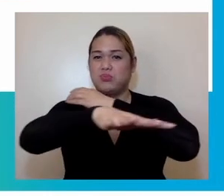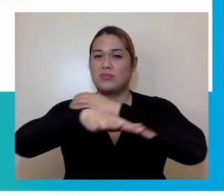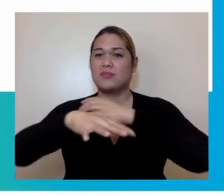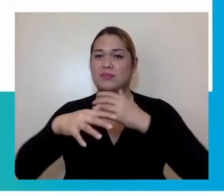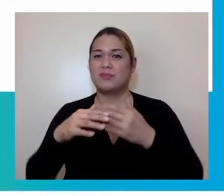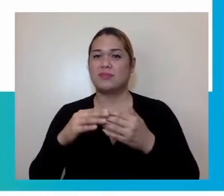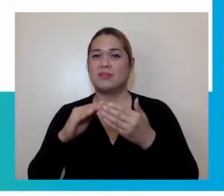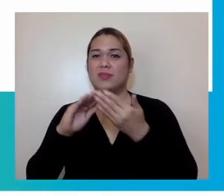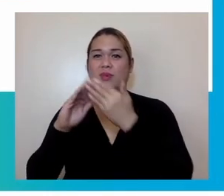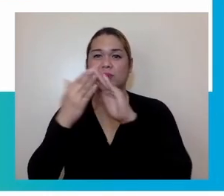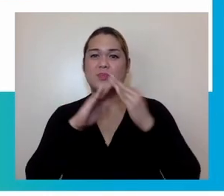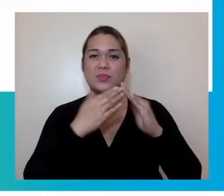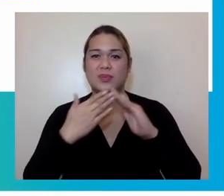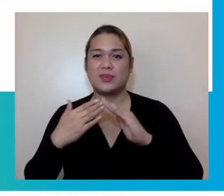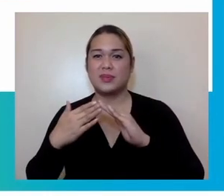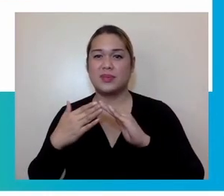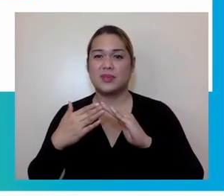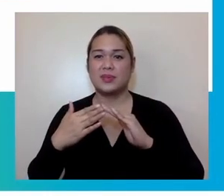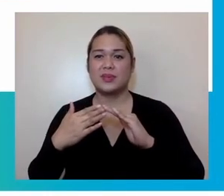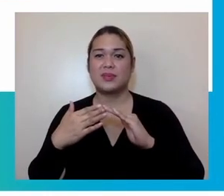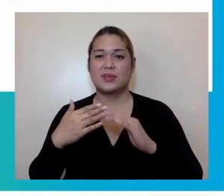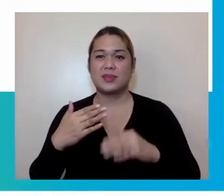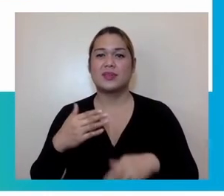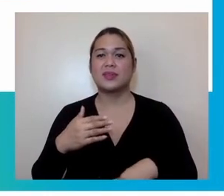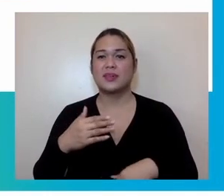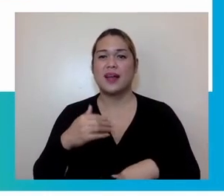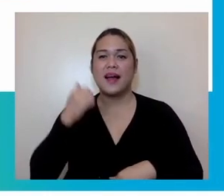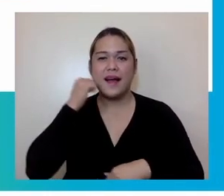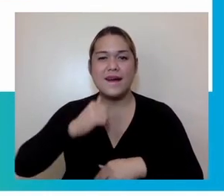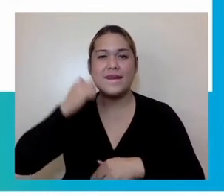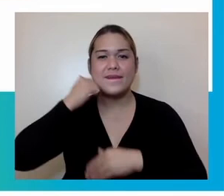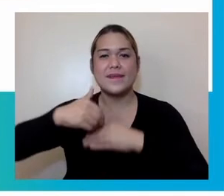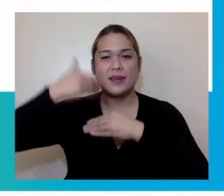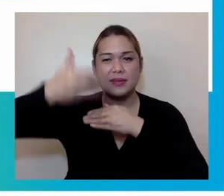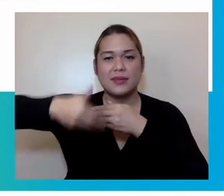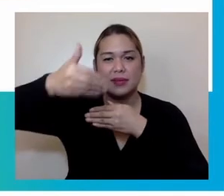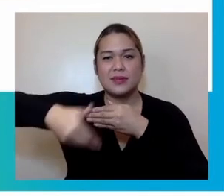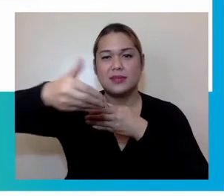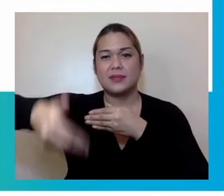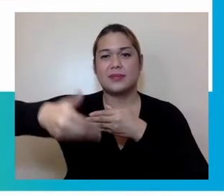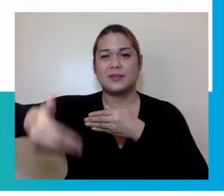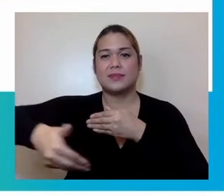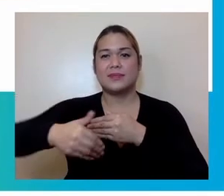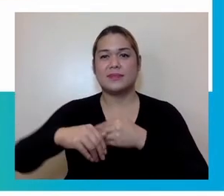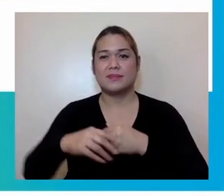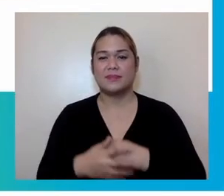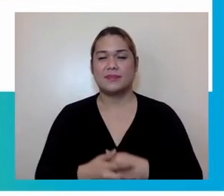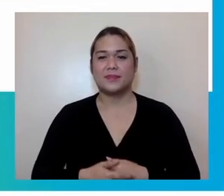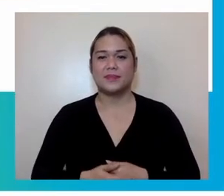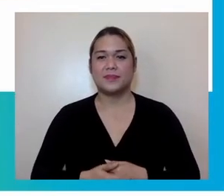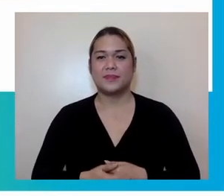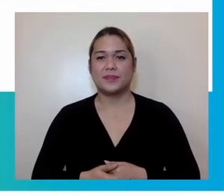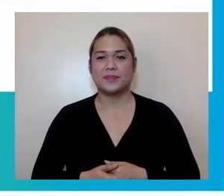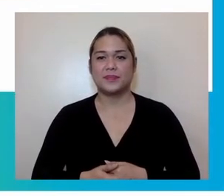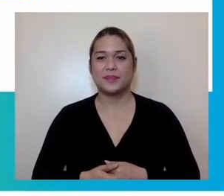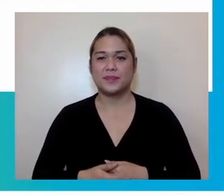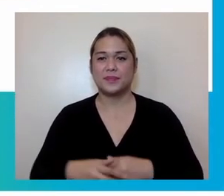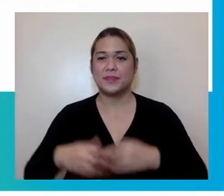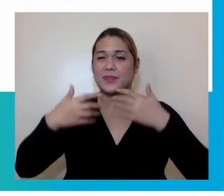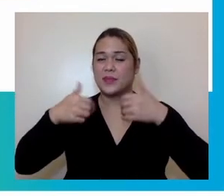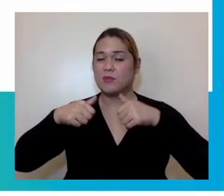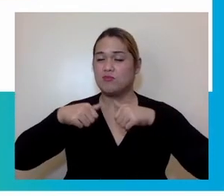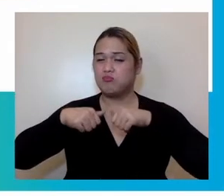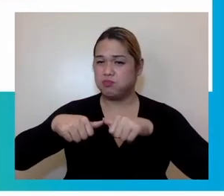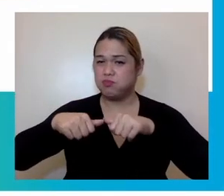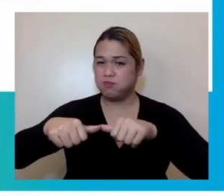daily life and for their agricultures. There is a change in land and forest use for exploration and plant